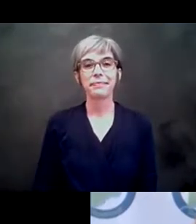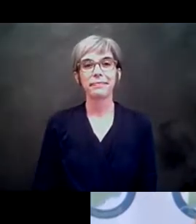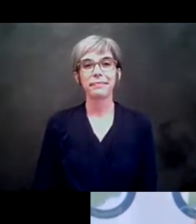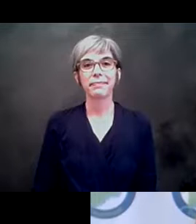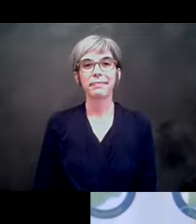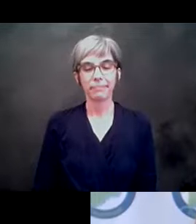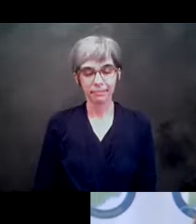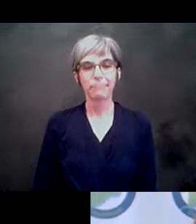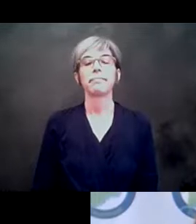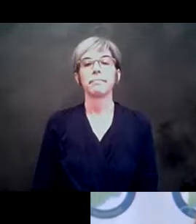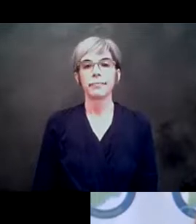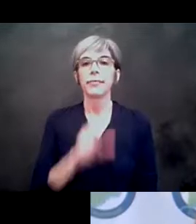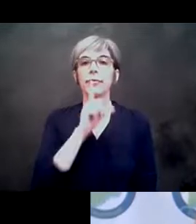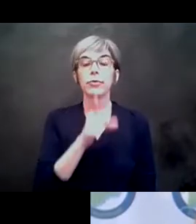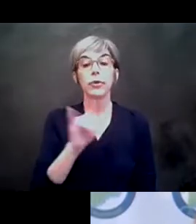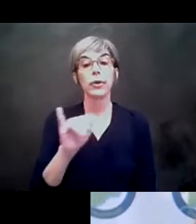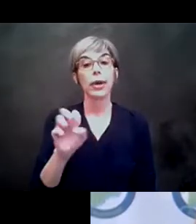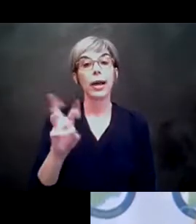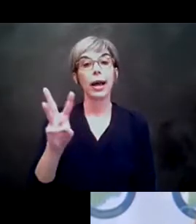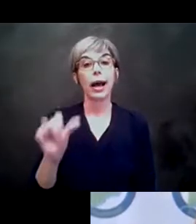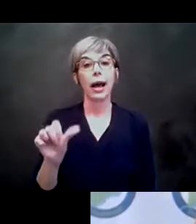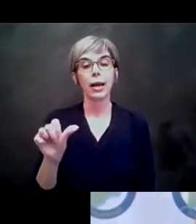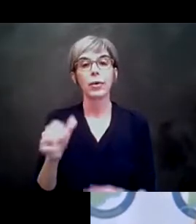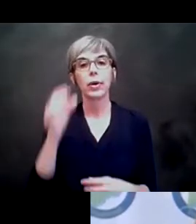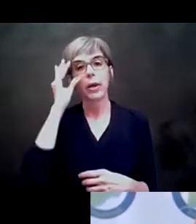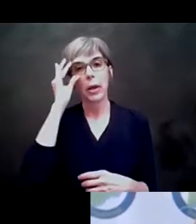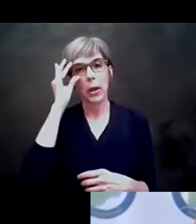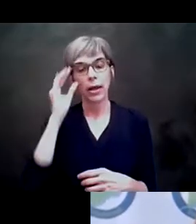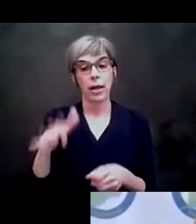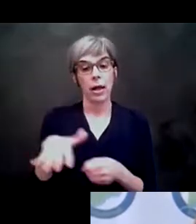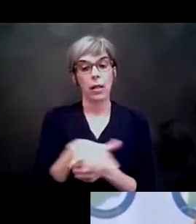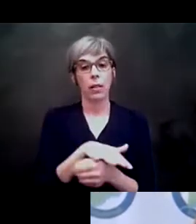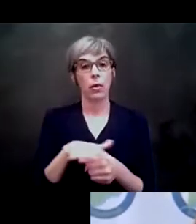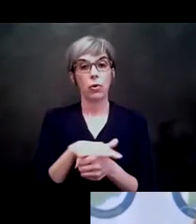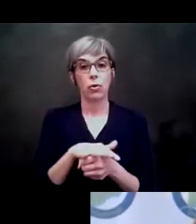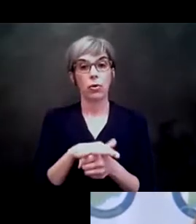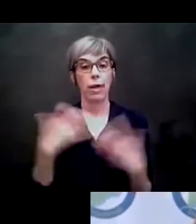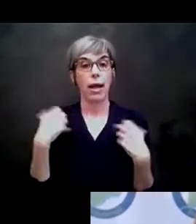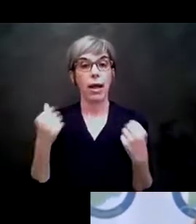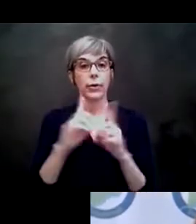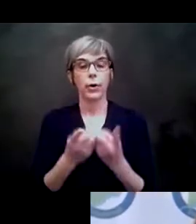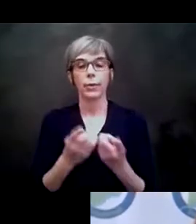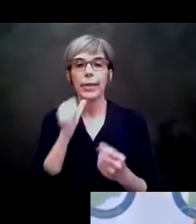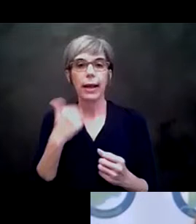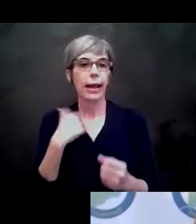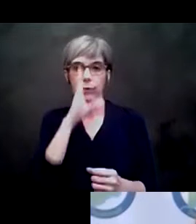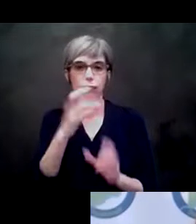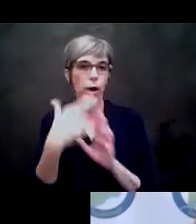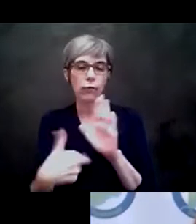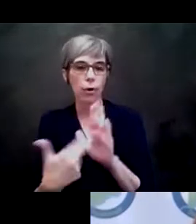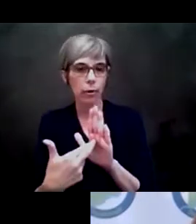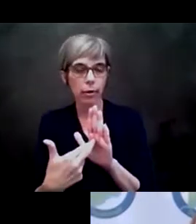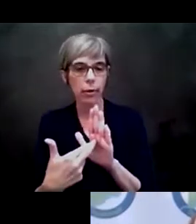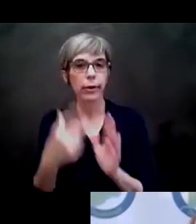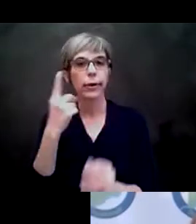Sure. In Iowa, the local health departments don't play a direct role in such matters, as hospitals are required to report